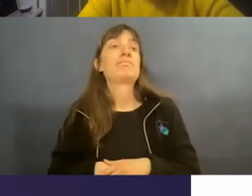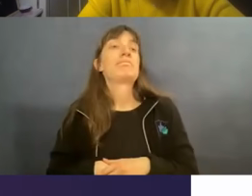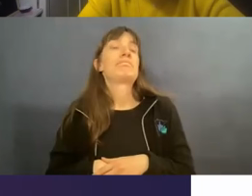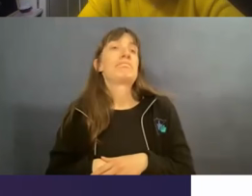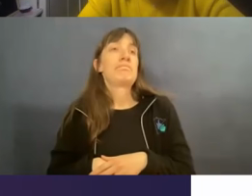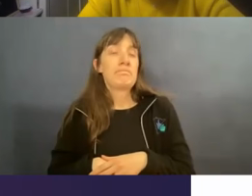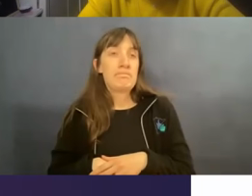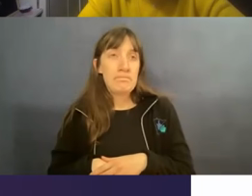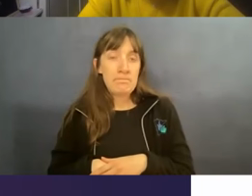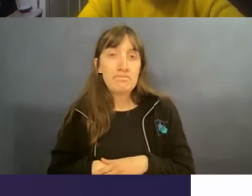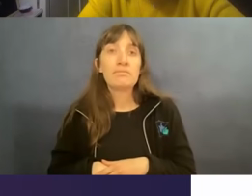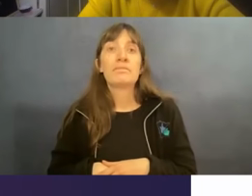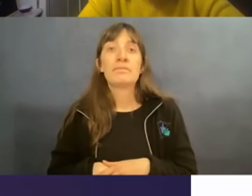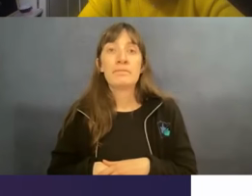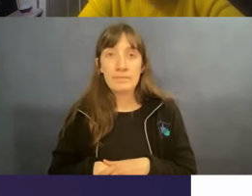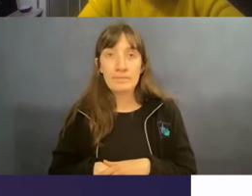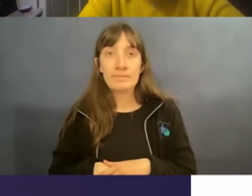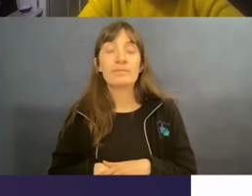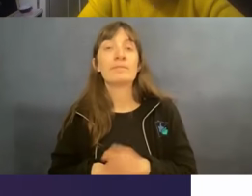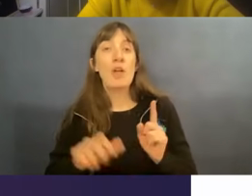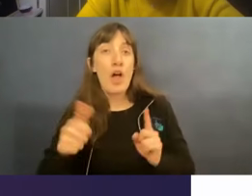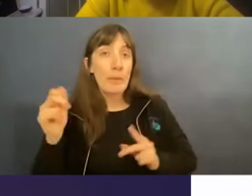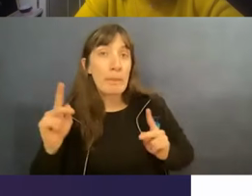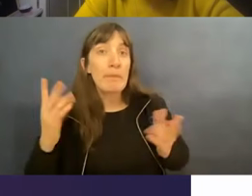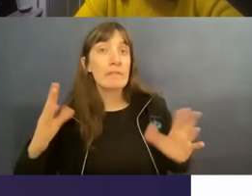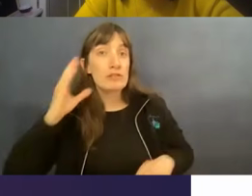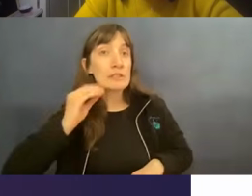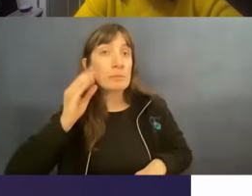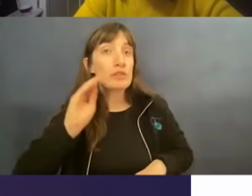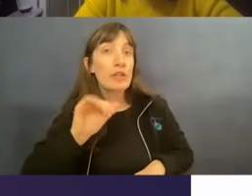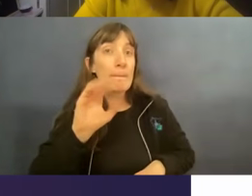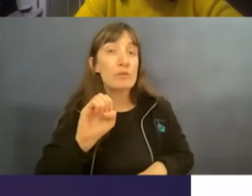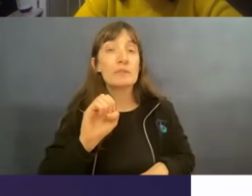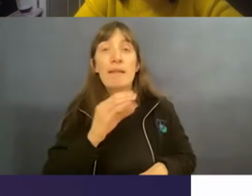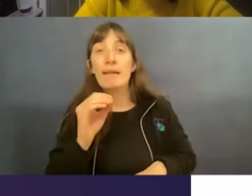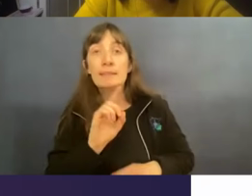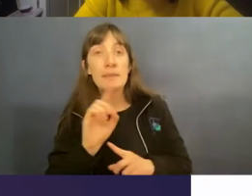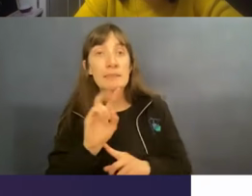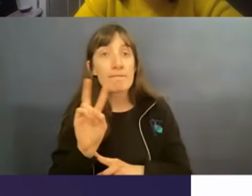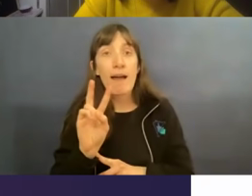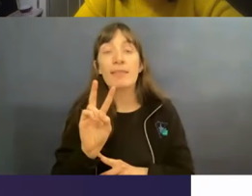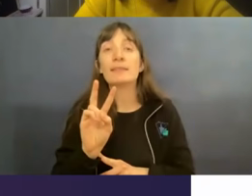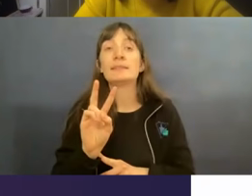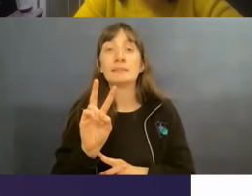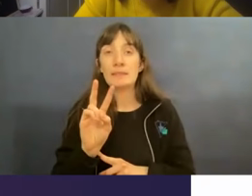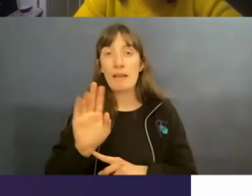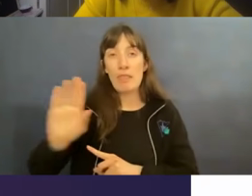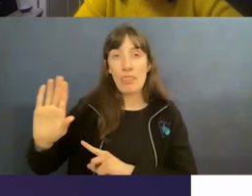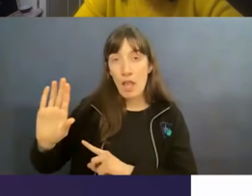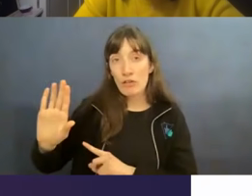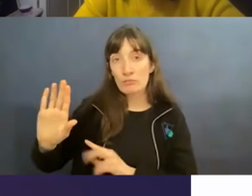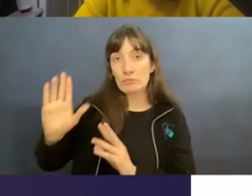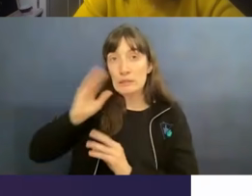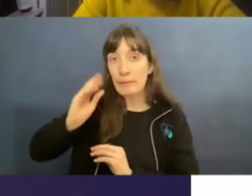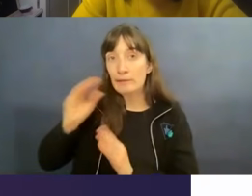um, of others who have been through abuse and domestic violence by proxy. Plan to use a lot of